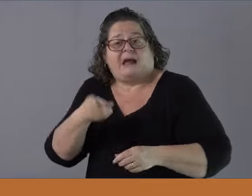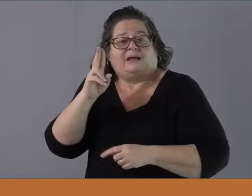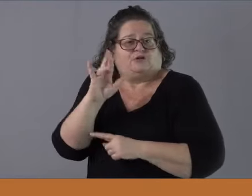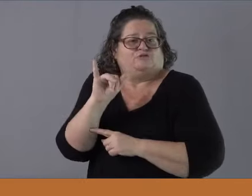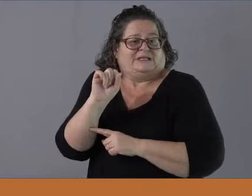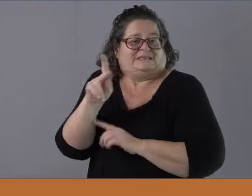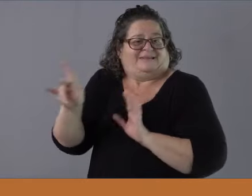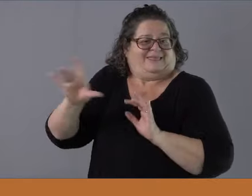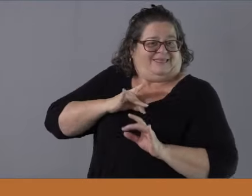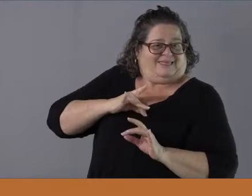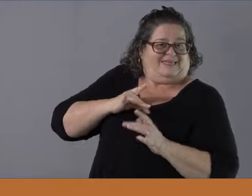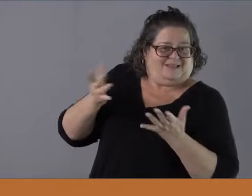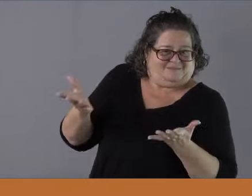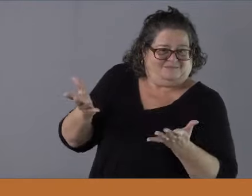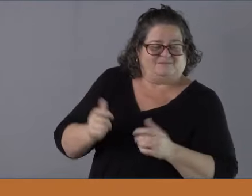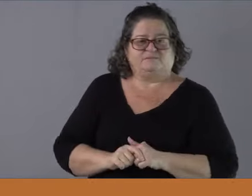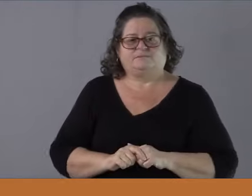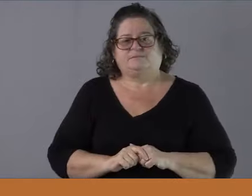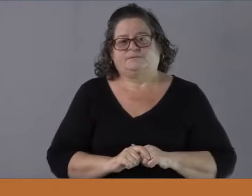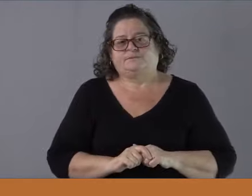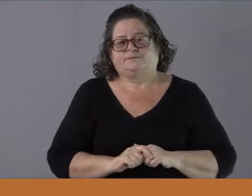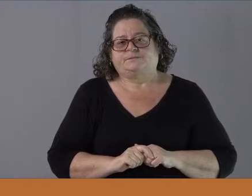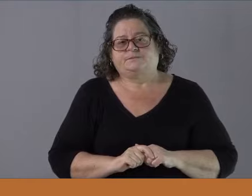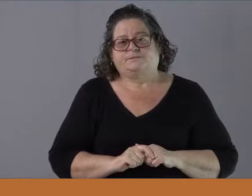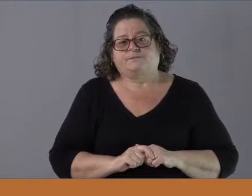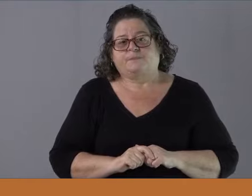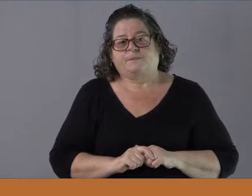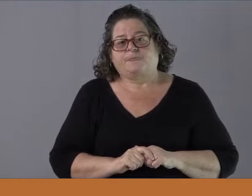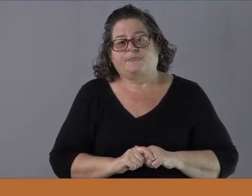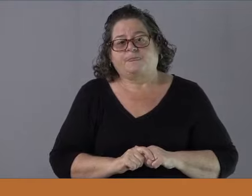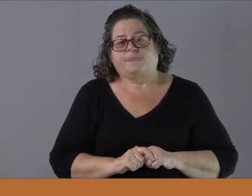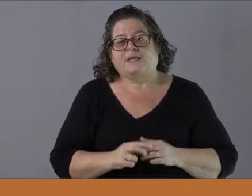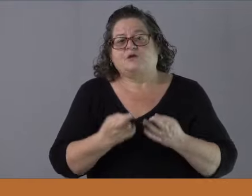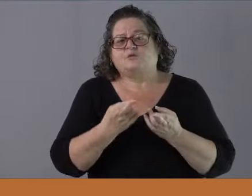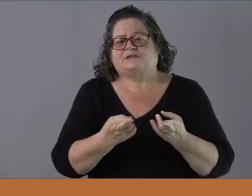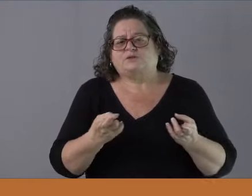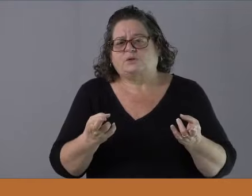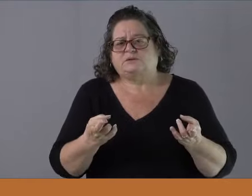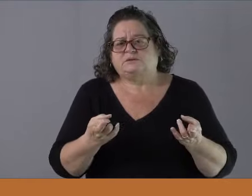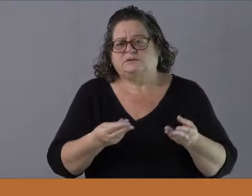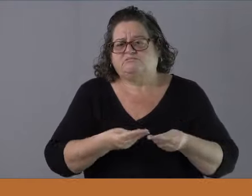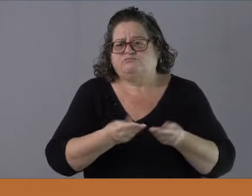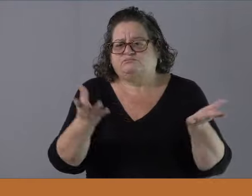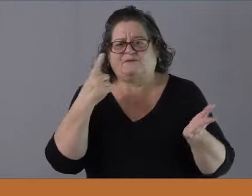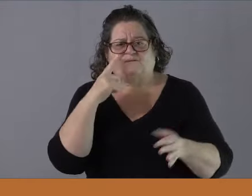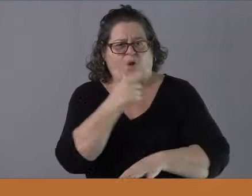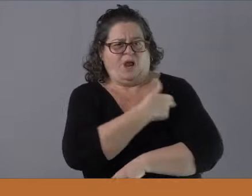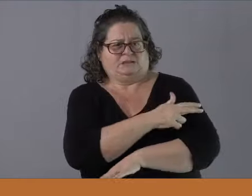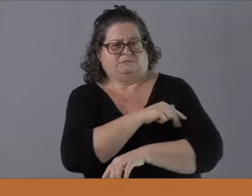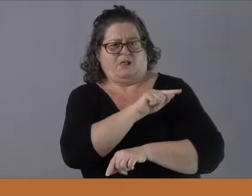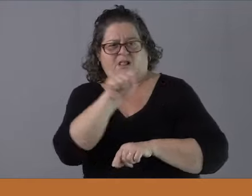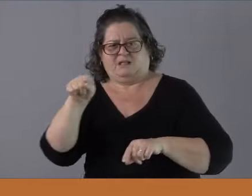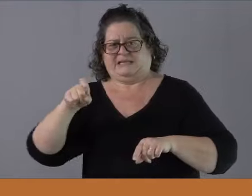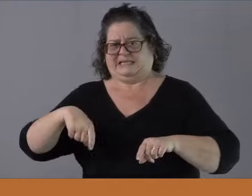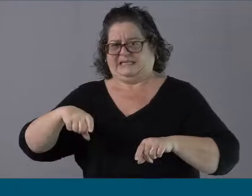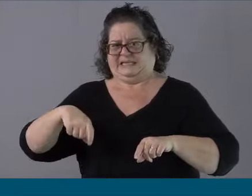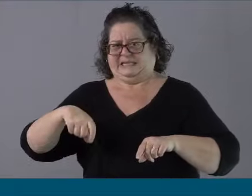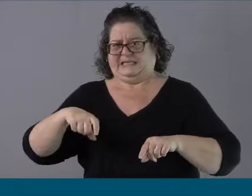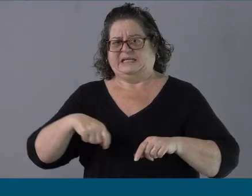So to talk about a couple of the resources that we are providing to our hospitals, we know that our hospitals have been on the front lines of